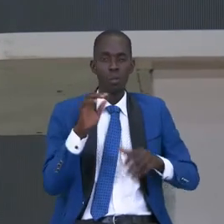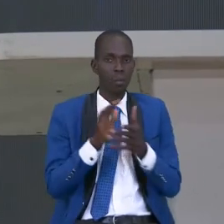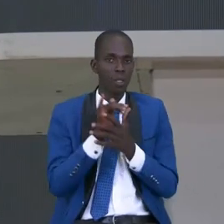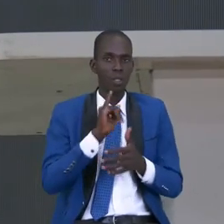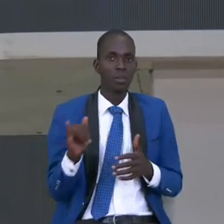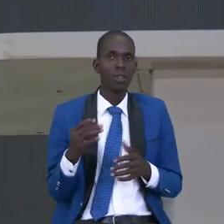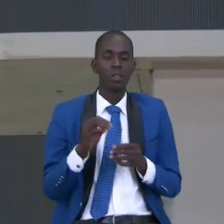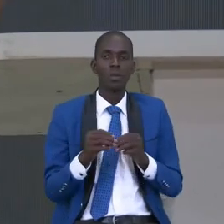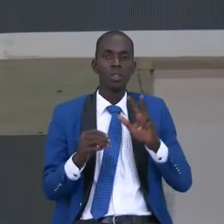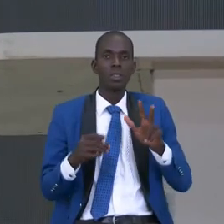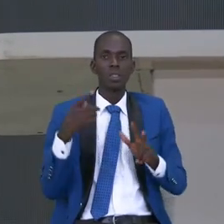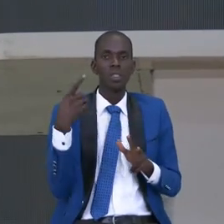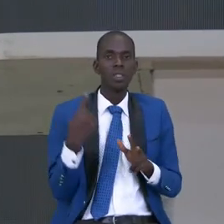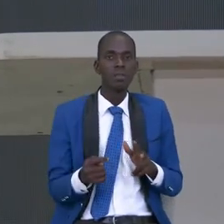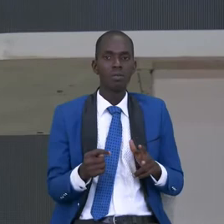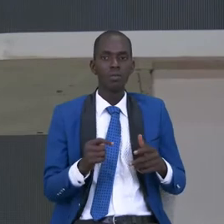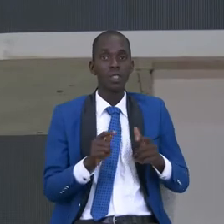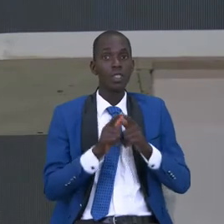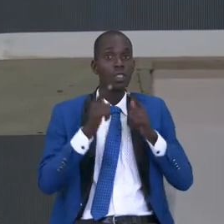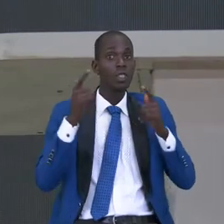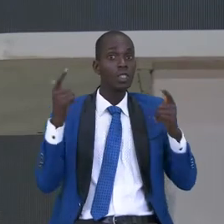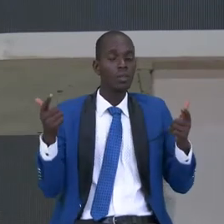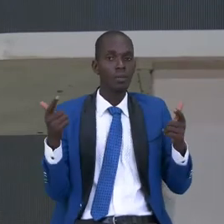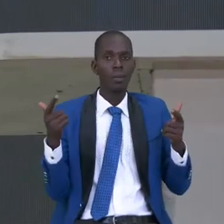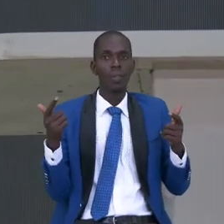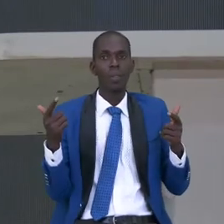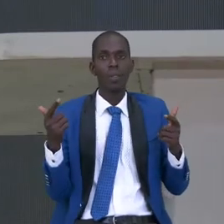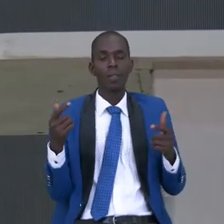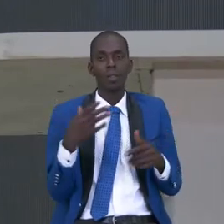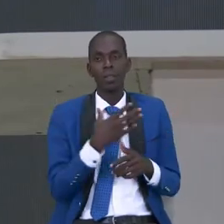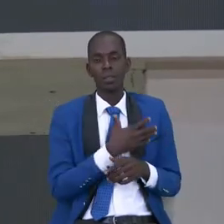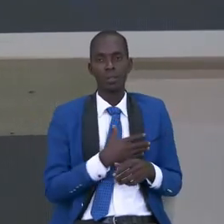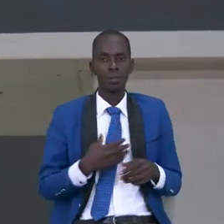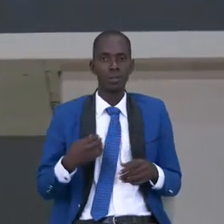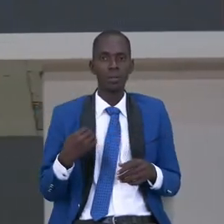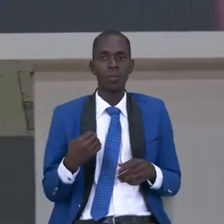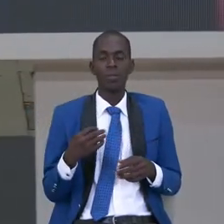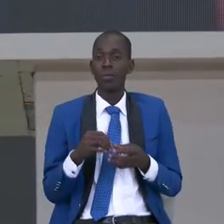grievous condemnation for lost in unbelief.